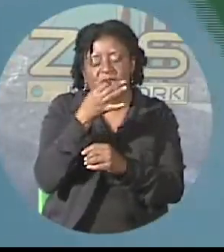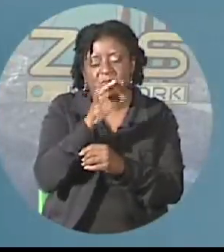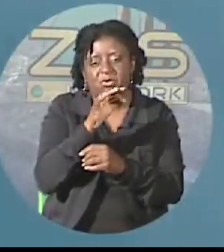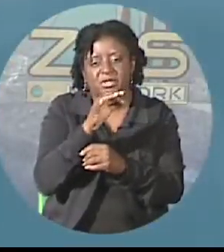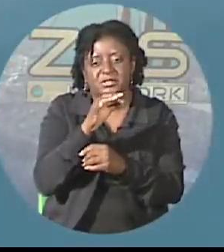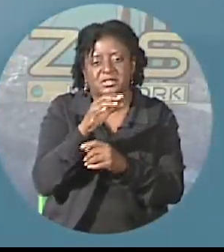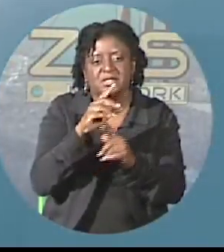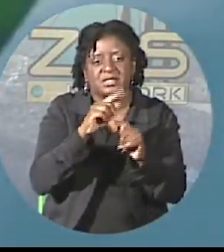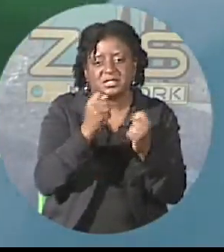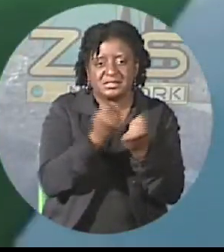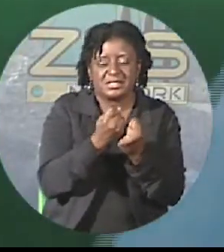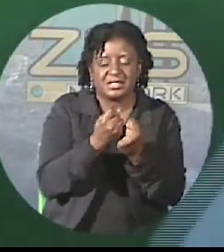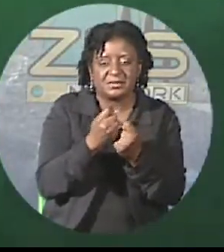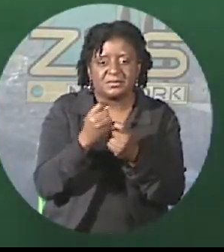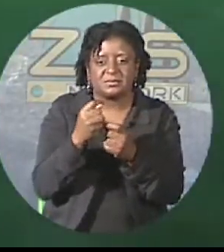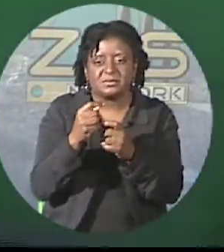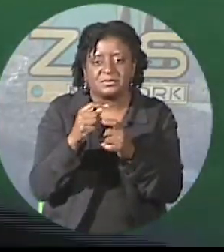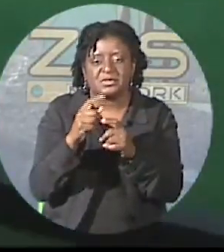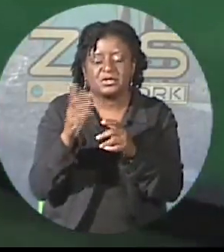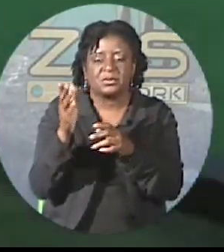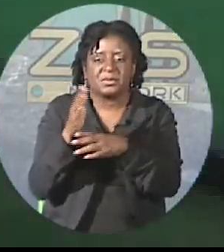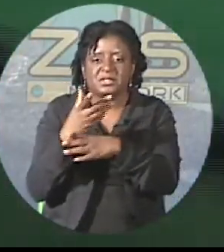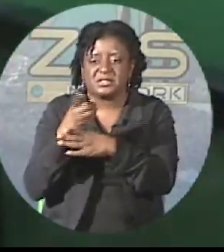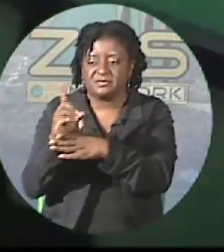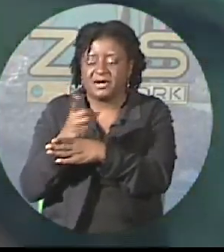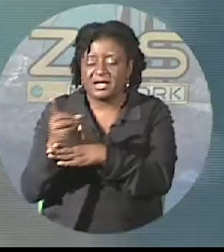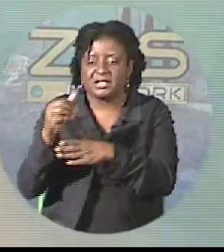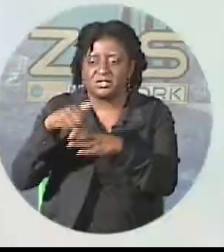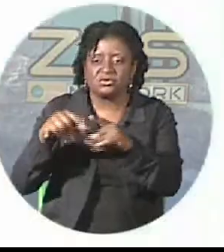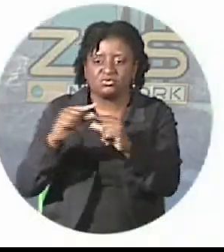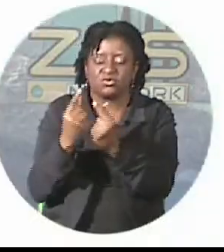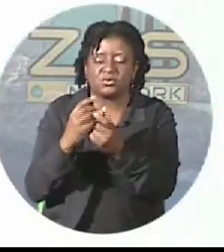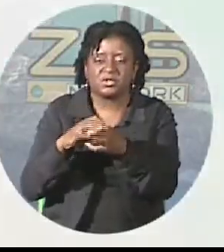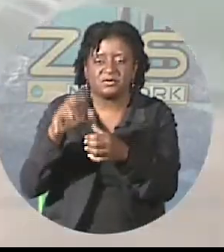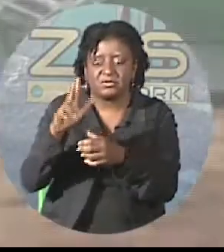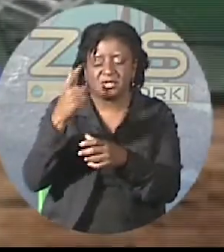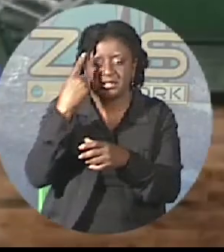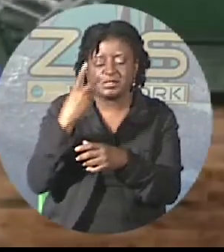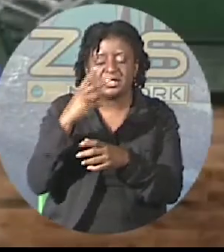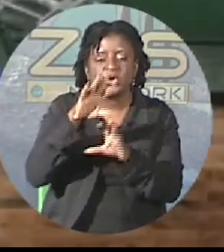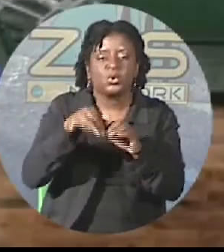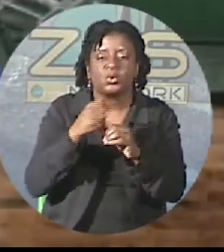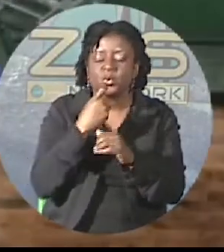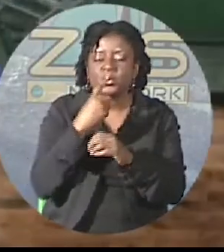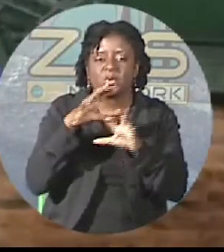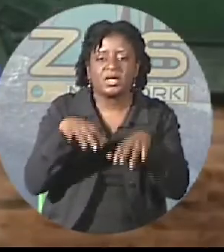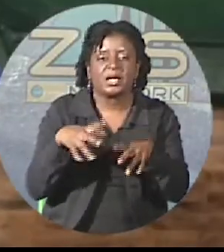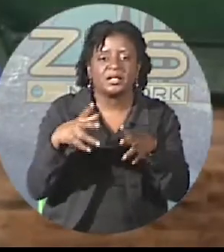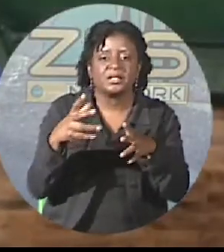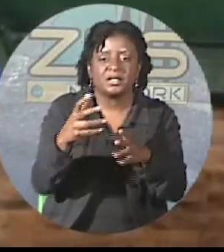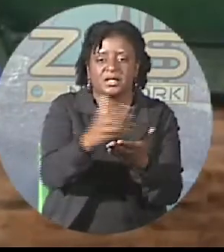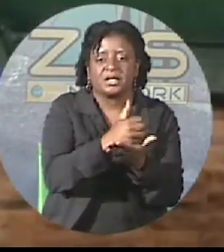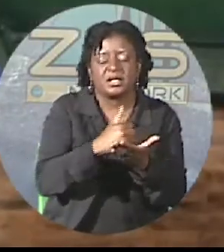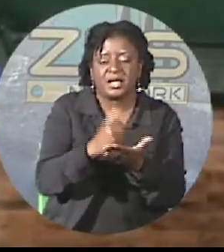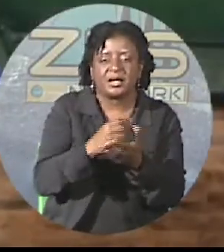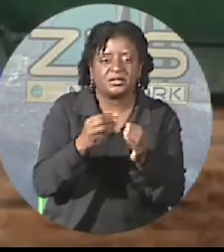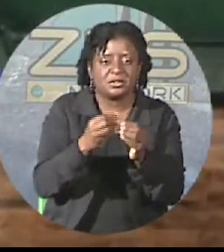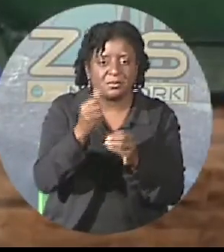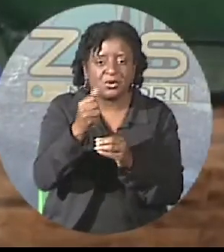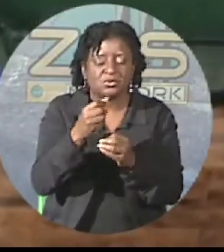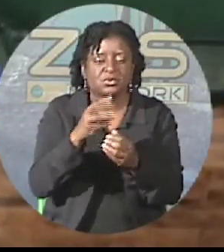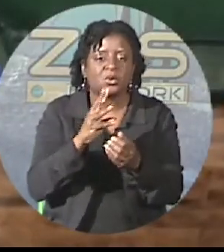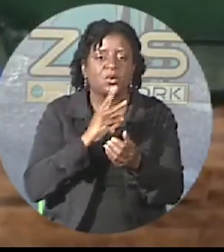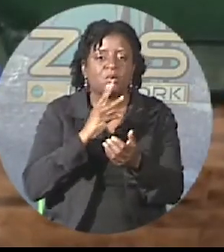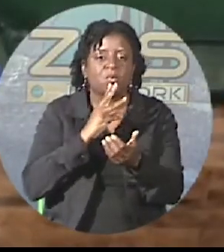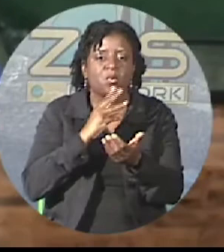of 3, pitted against each other to see who can collect the most water particles within 2.5 minutes. Programmer Perdawn